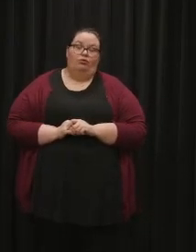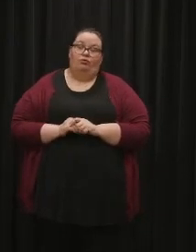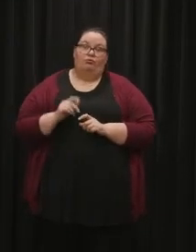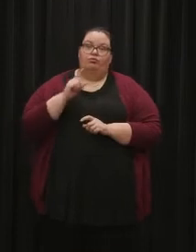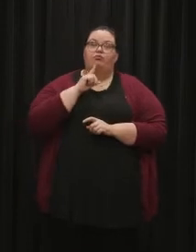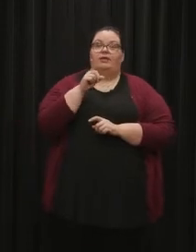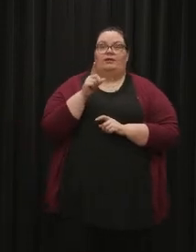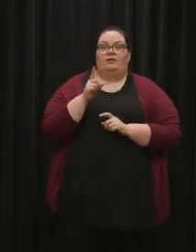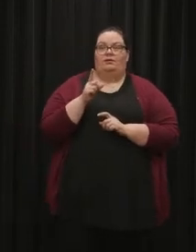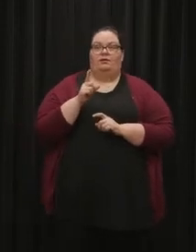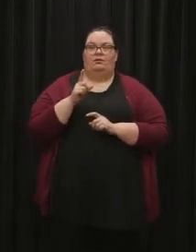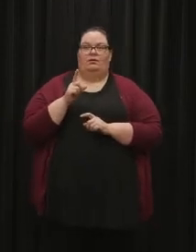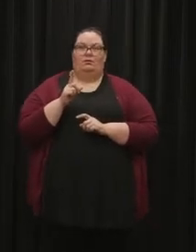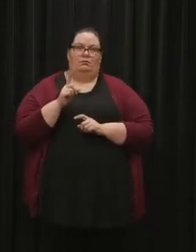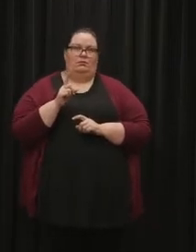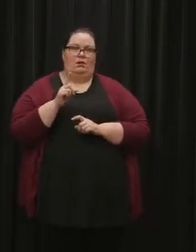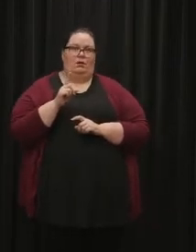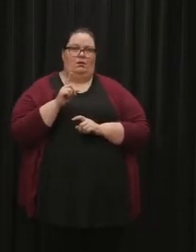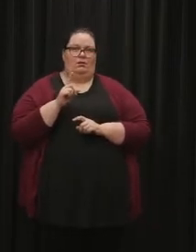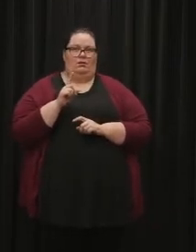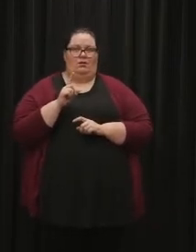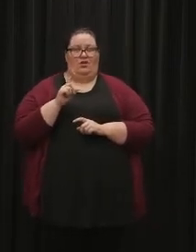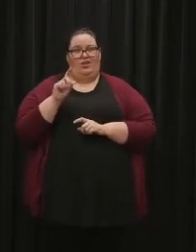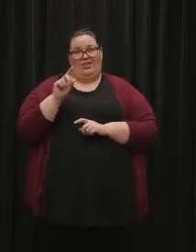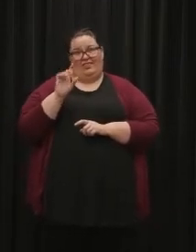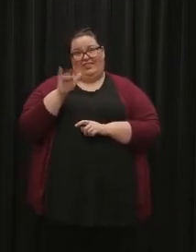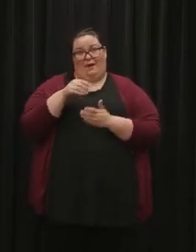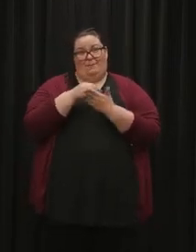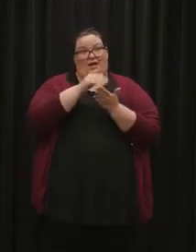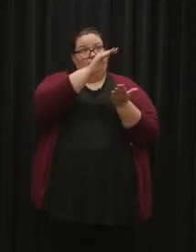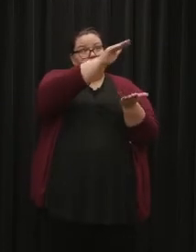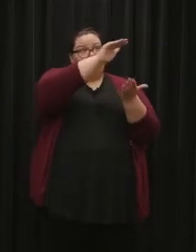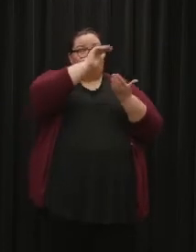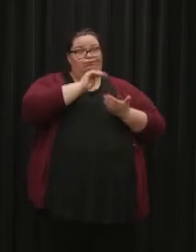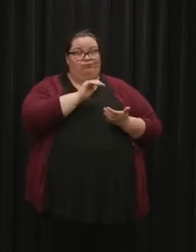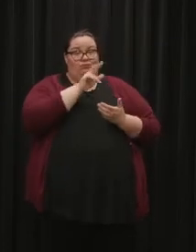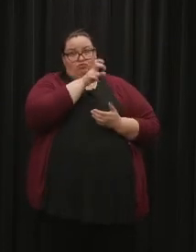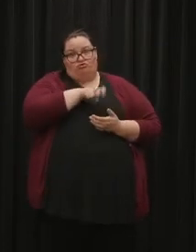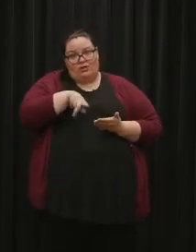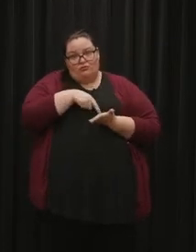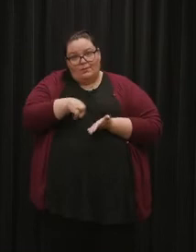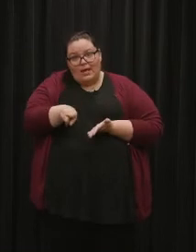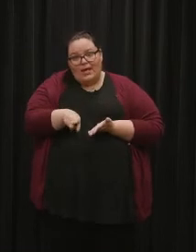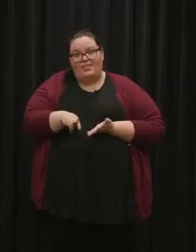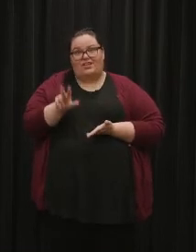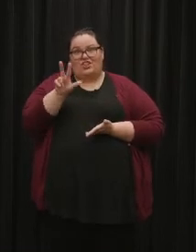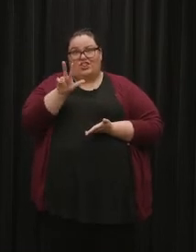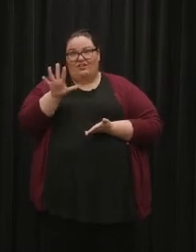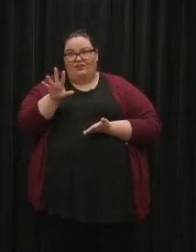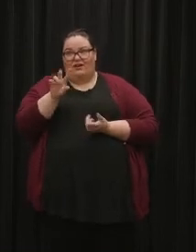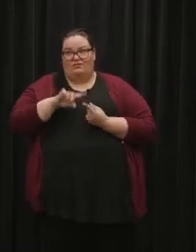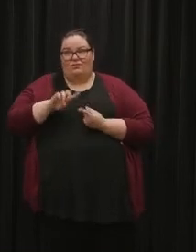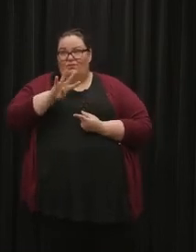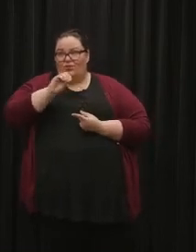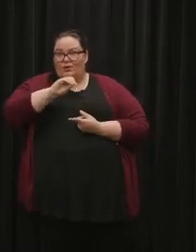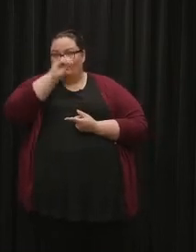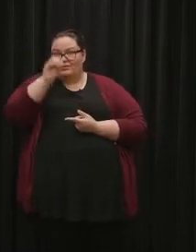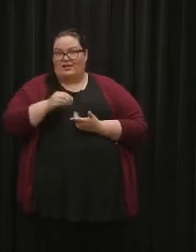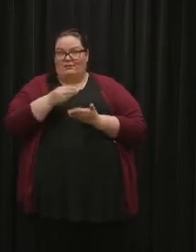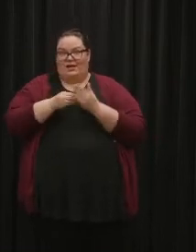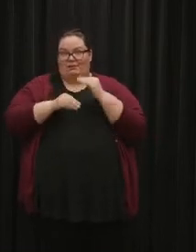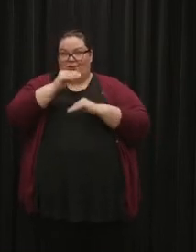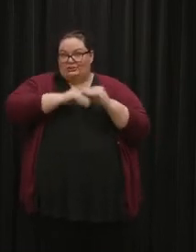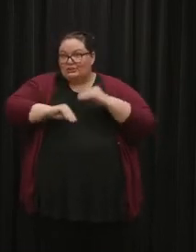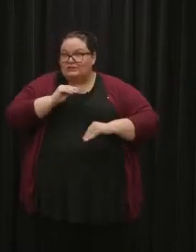Our proportion is like 35 to 40% of our total budget. So my point in any discussions that I'm having, whether it be through